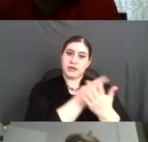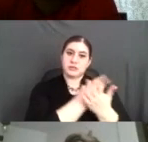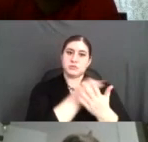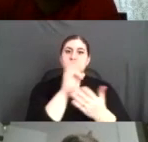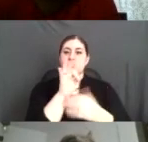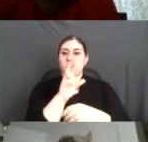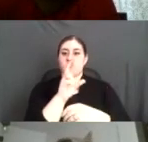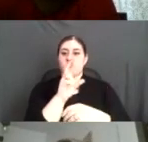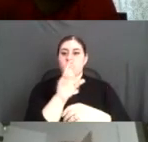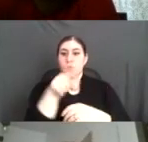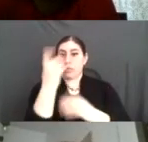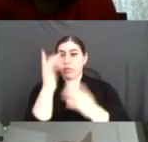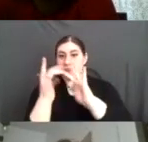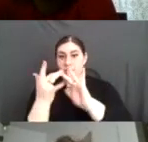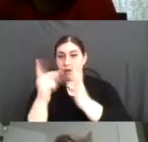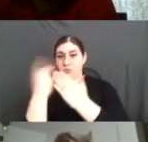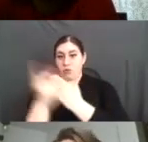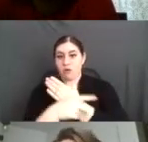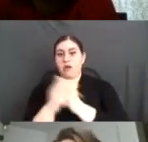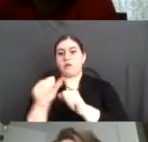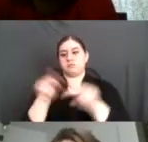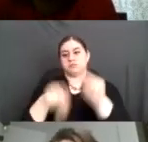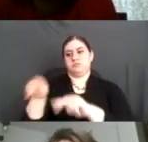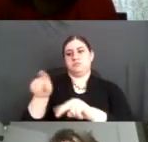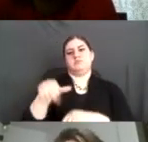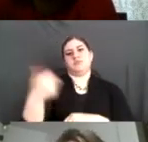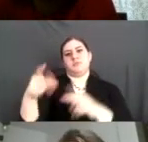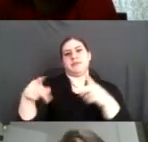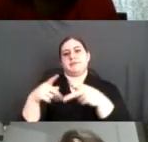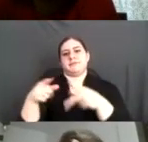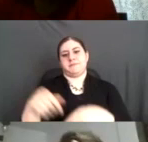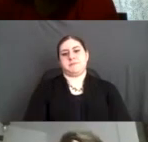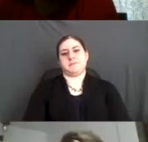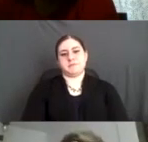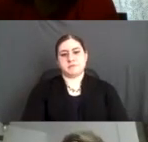doing a strictly online program, you would look over here.